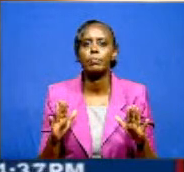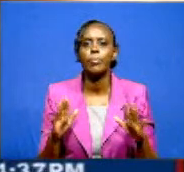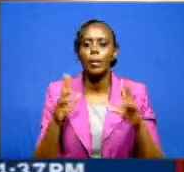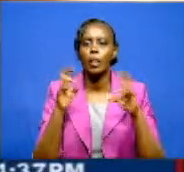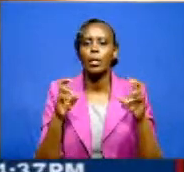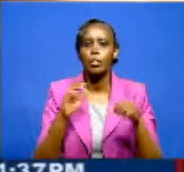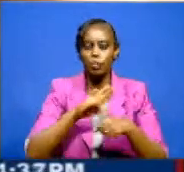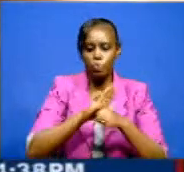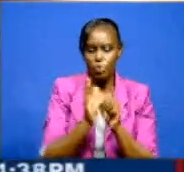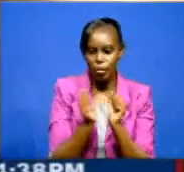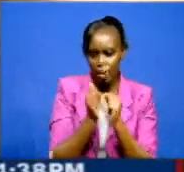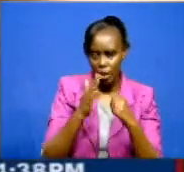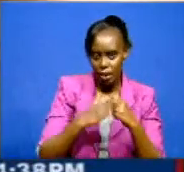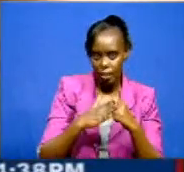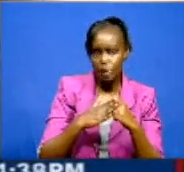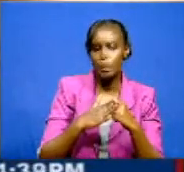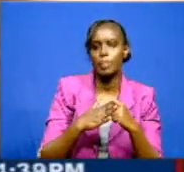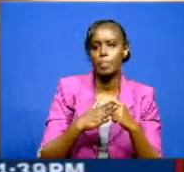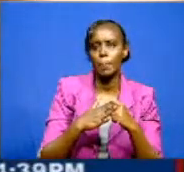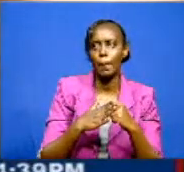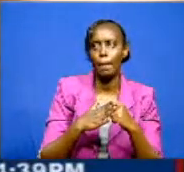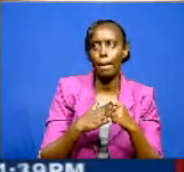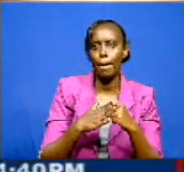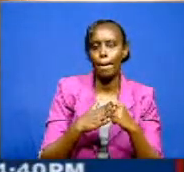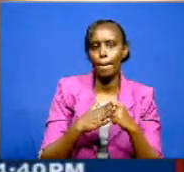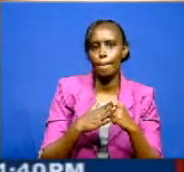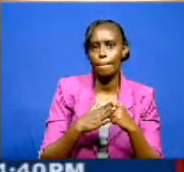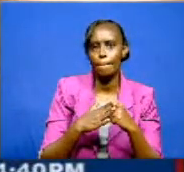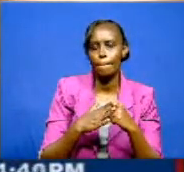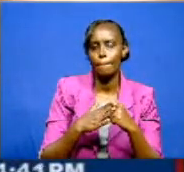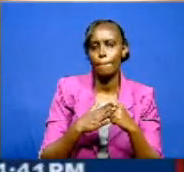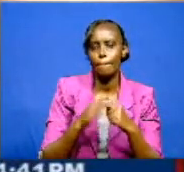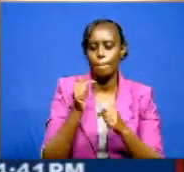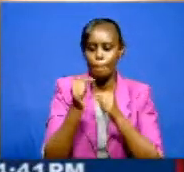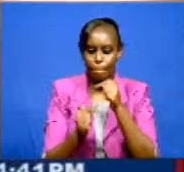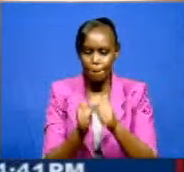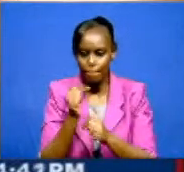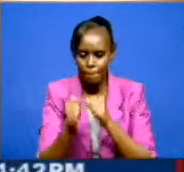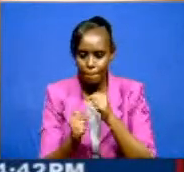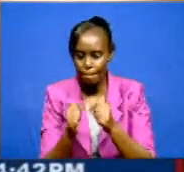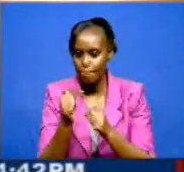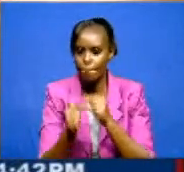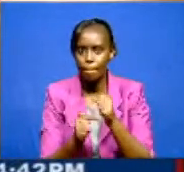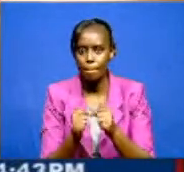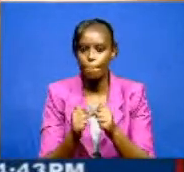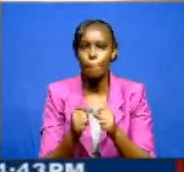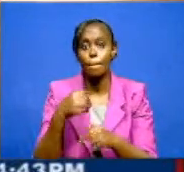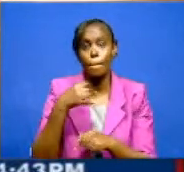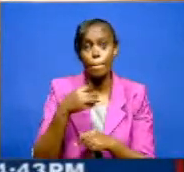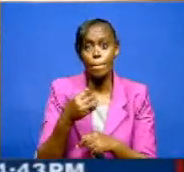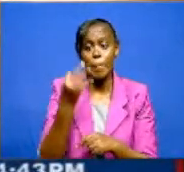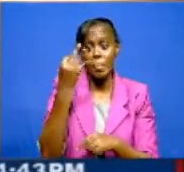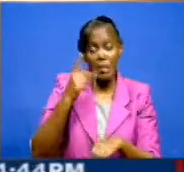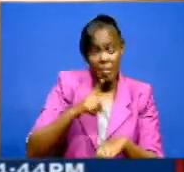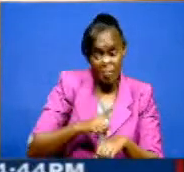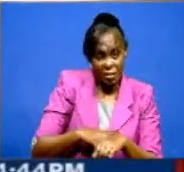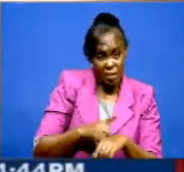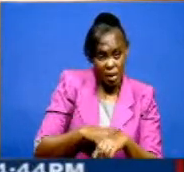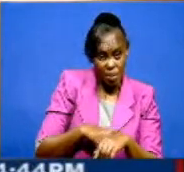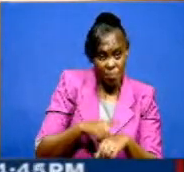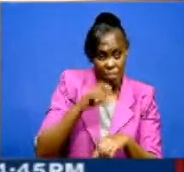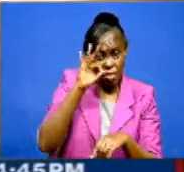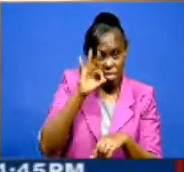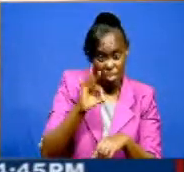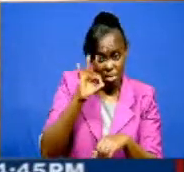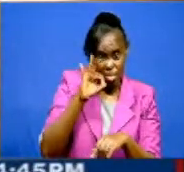of COVID-19 pandemic cannot be overstated. The pandemic has continued to persist in a third wave, with